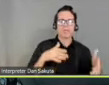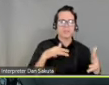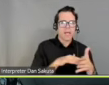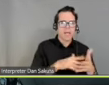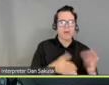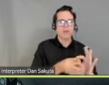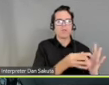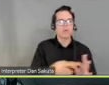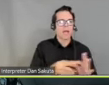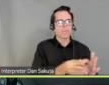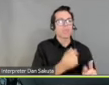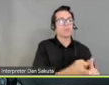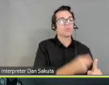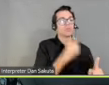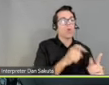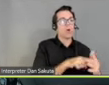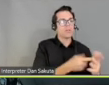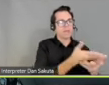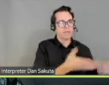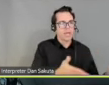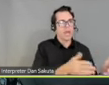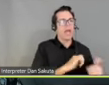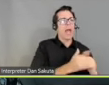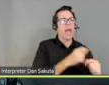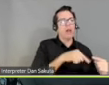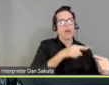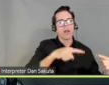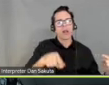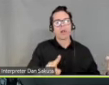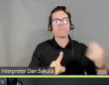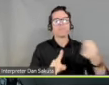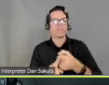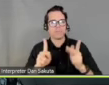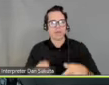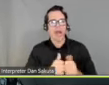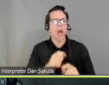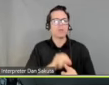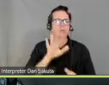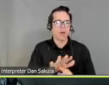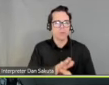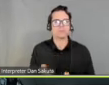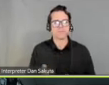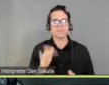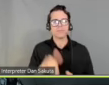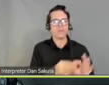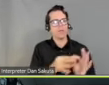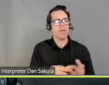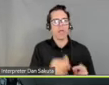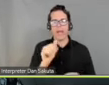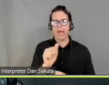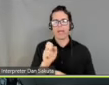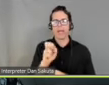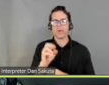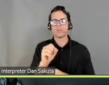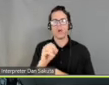relationship between the source of things in our environment and how they get to the person, how people are exposed. And that ties into aerosols, to water,